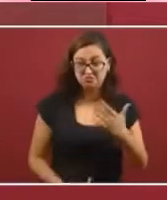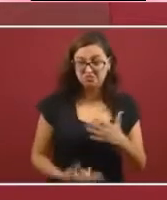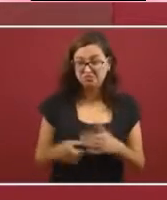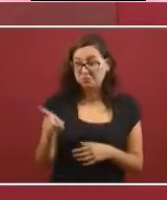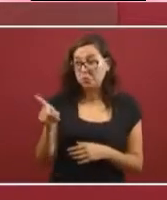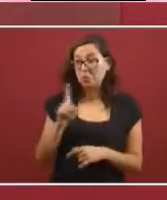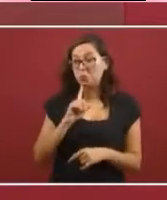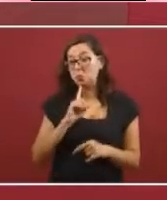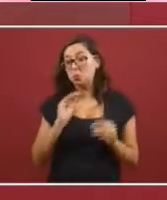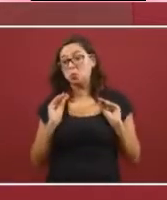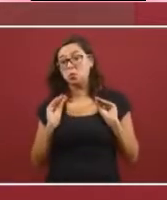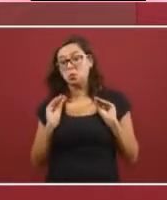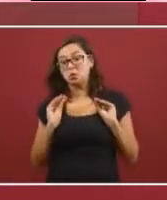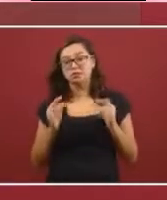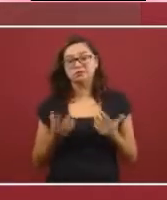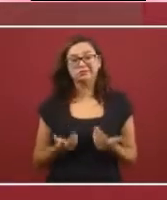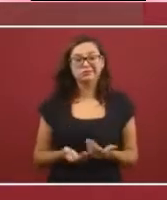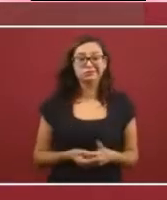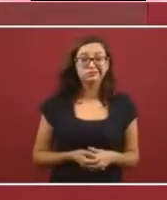So now,